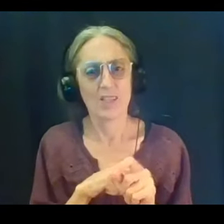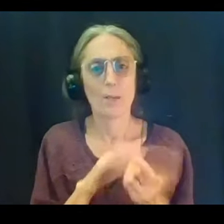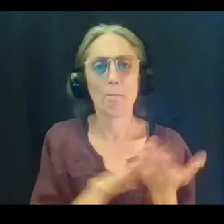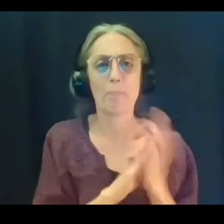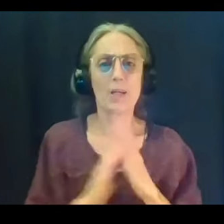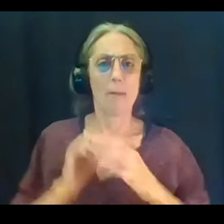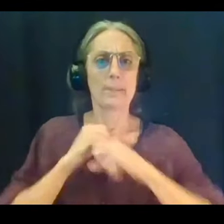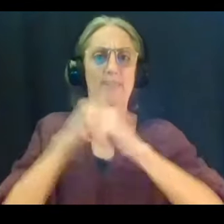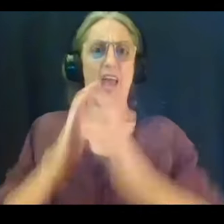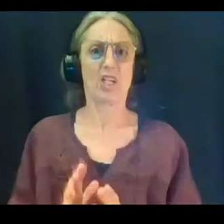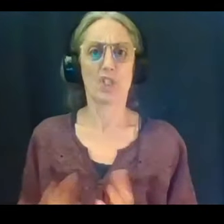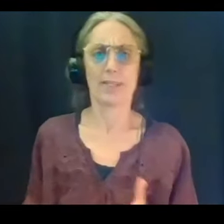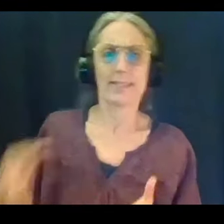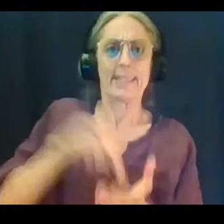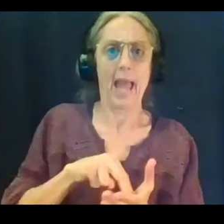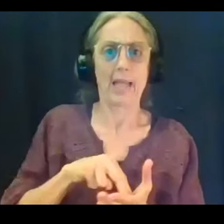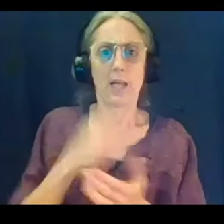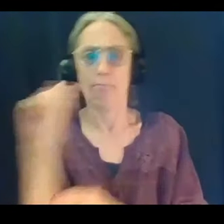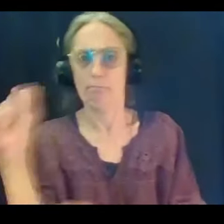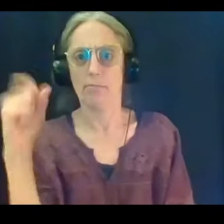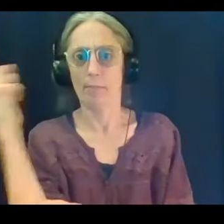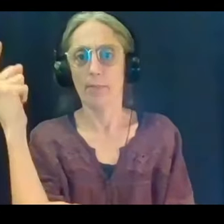deeply. And co-creator, right?